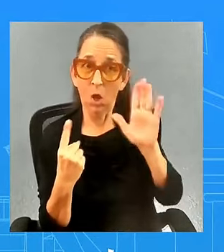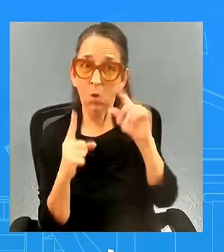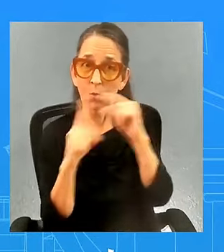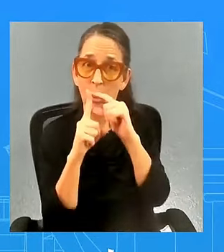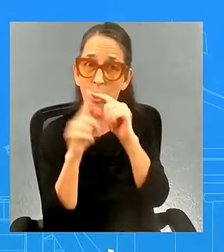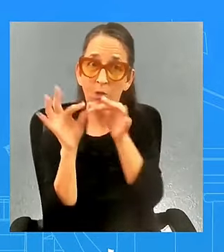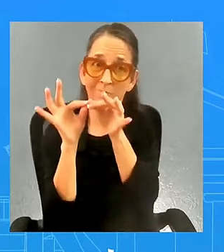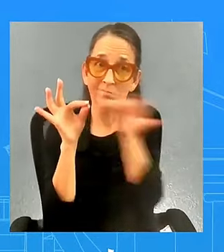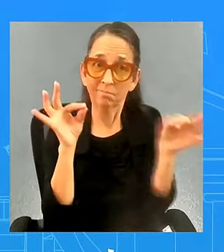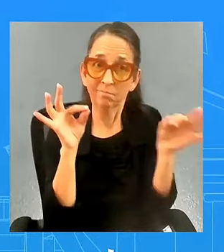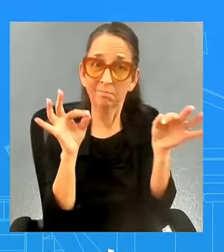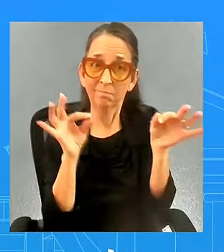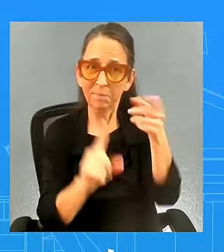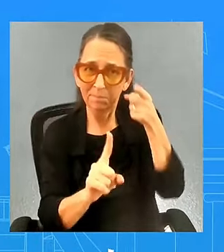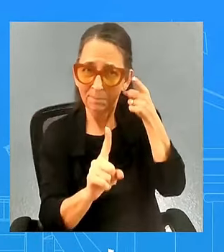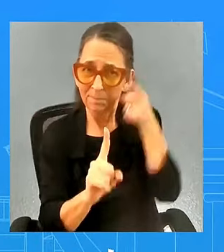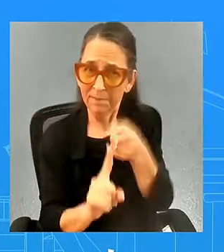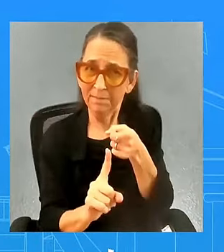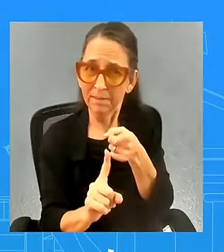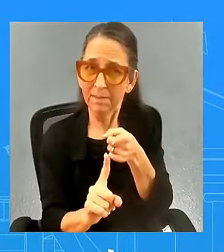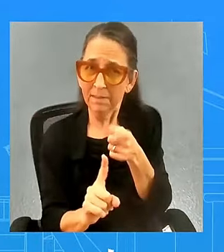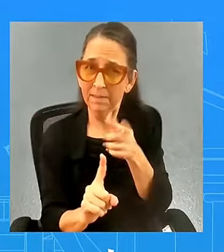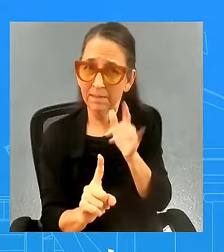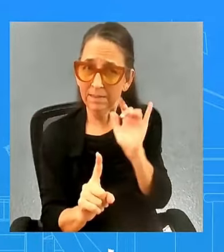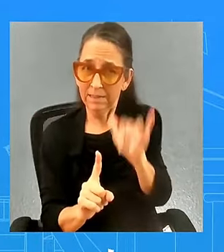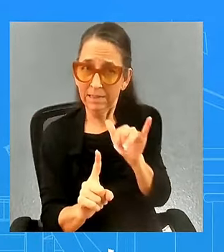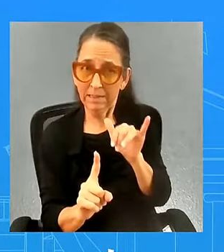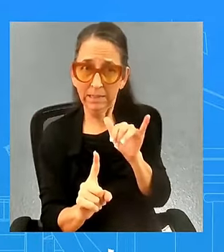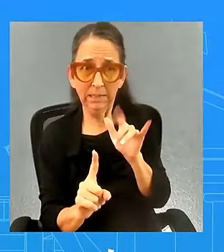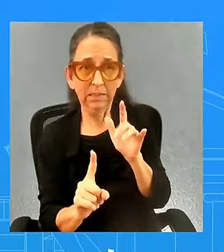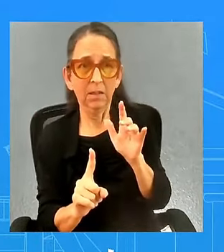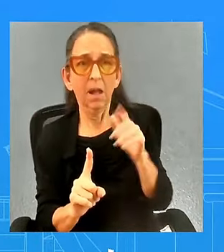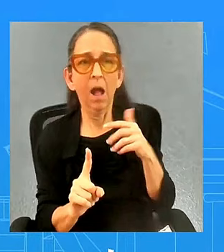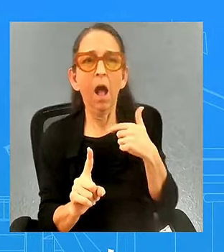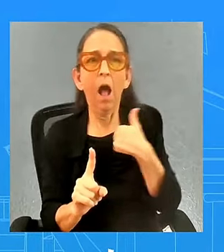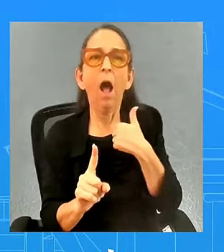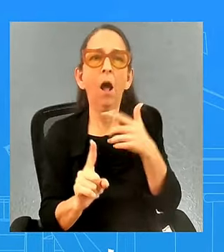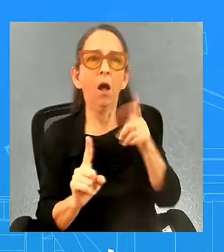it came out if you were listening to that video i was in the room almer i was in the room